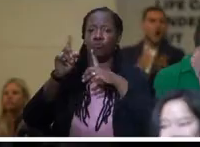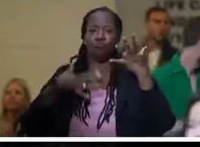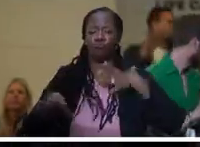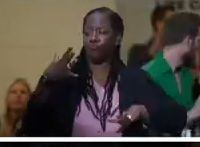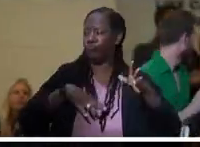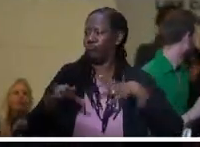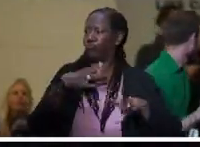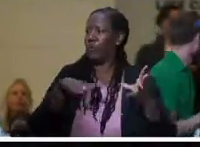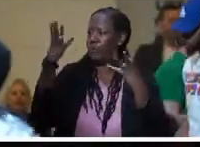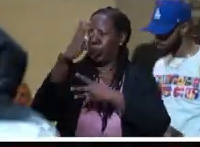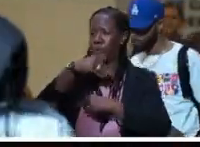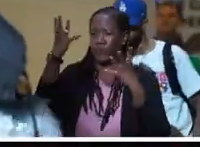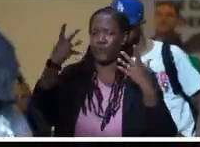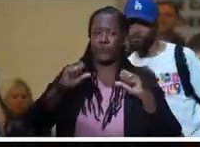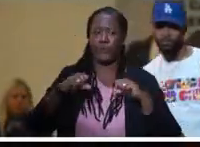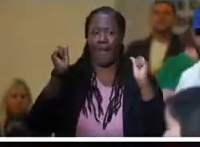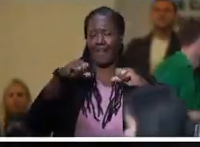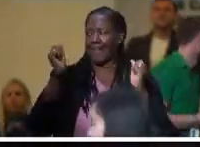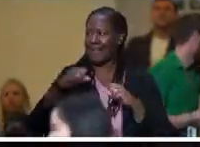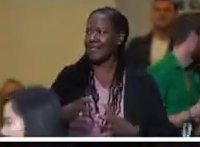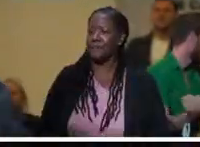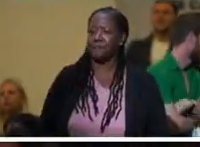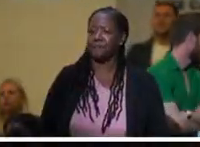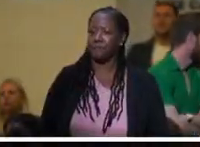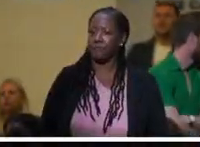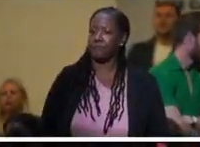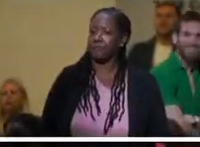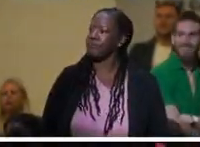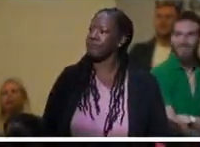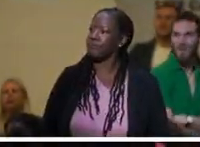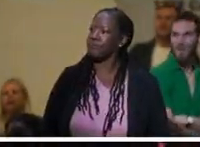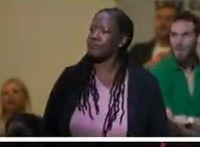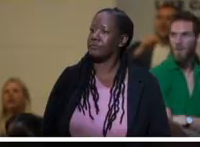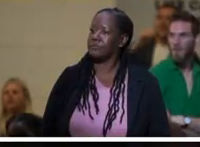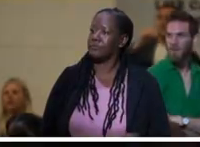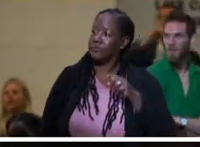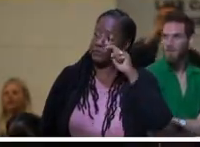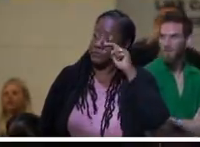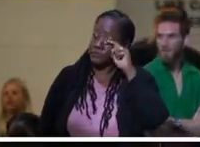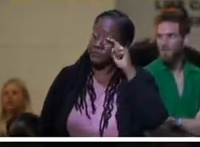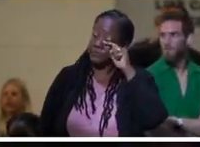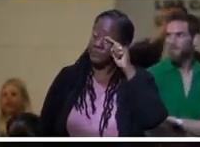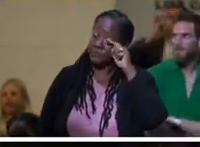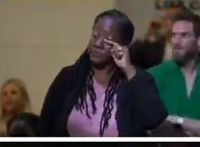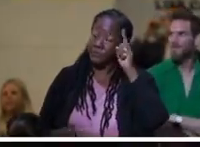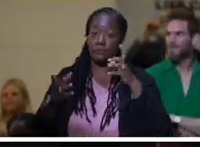collection. Yes. Thank you, Michelle. Beautiful collection. You love work. This.